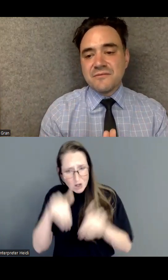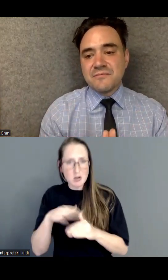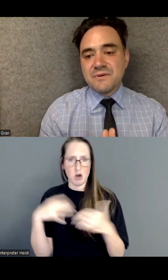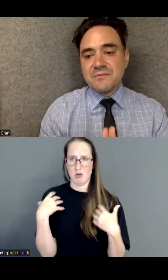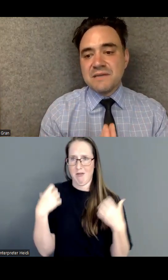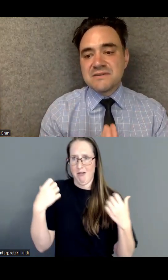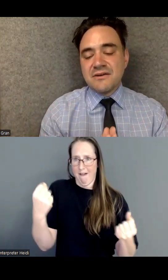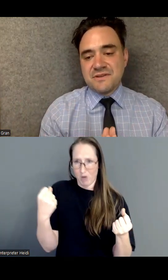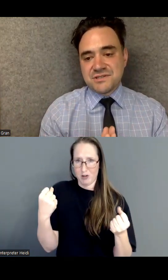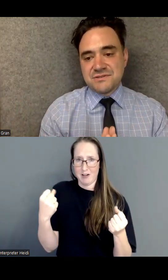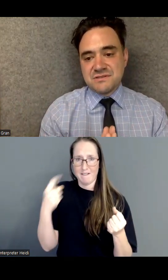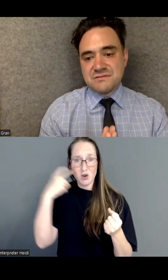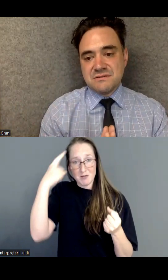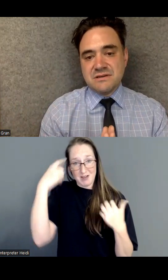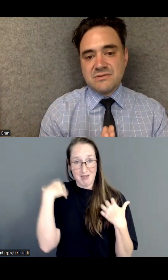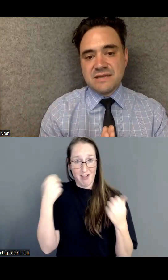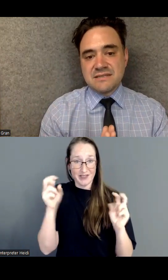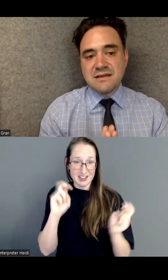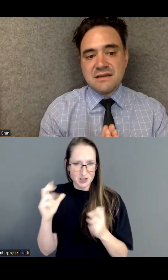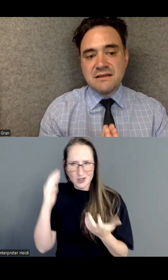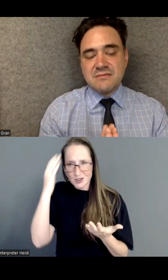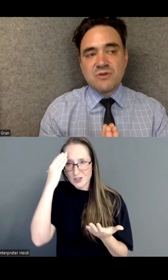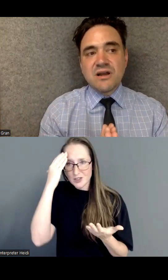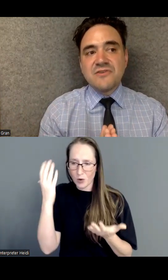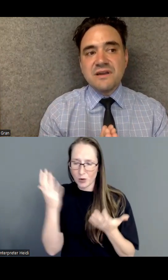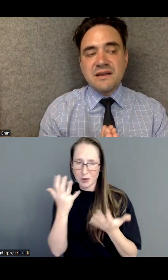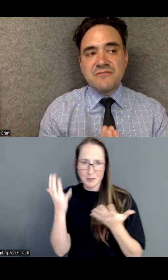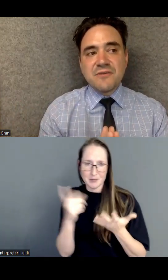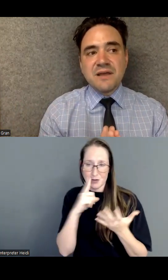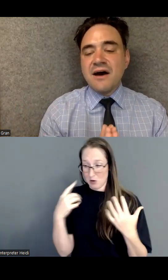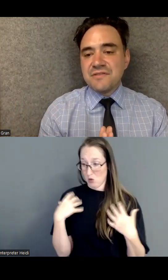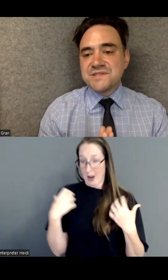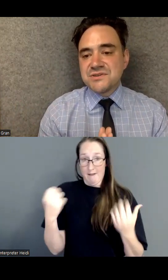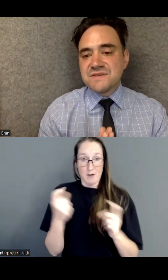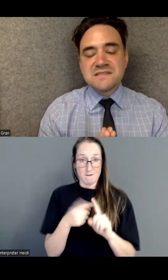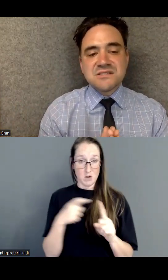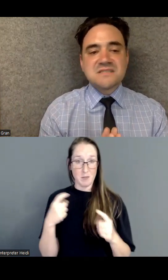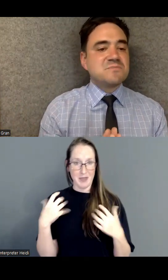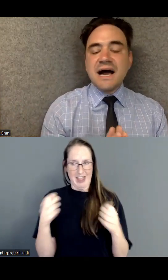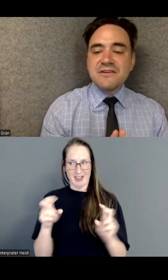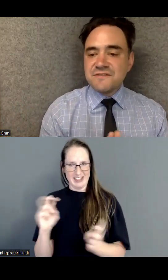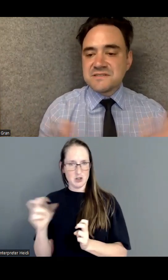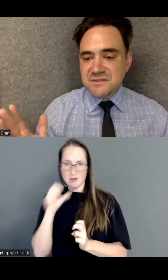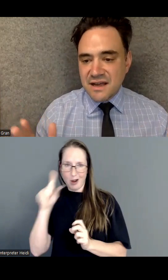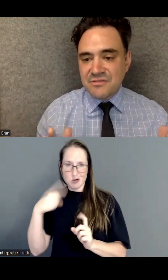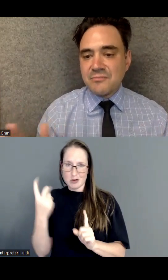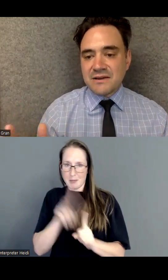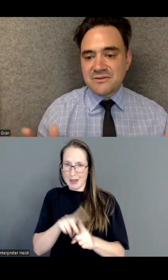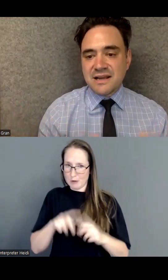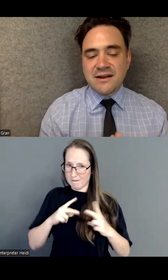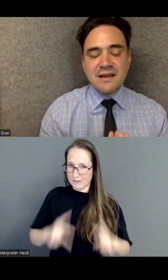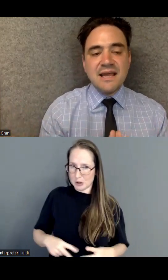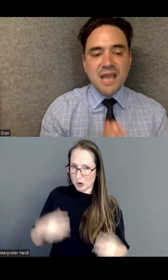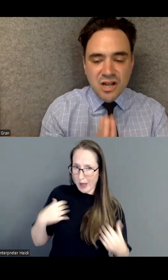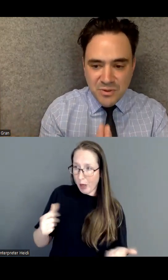recovery from mental health issues. You know, that recovery from a health issue doesn't just apply to physical health or